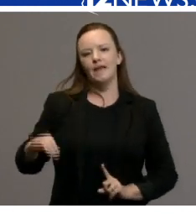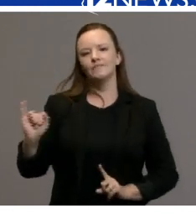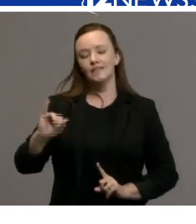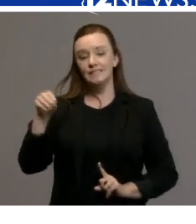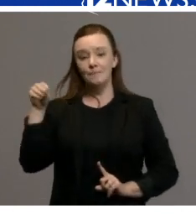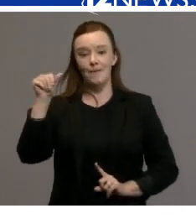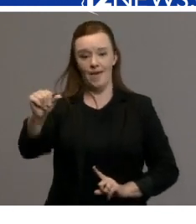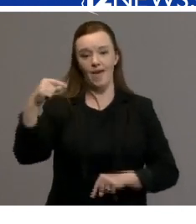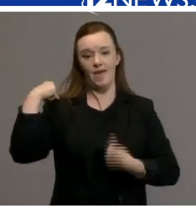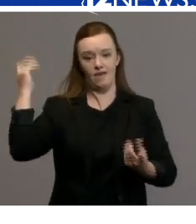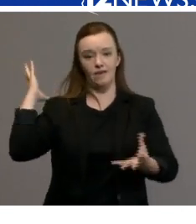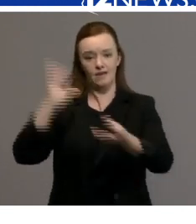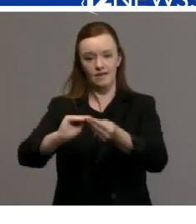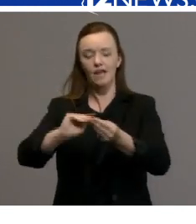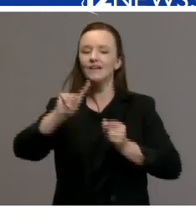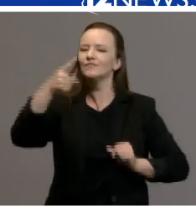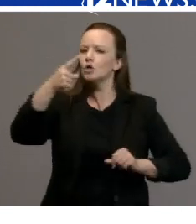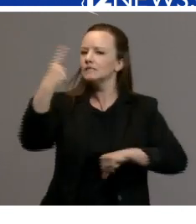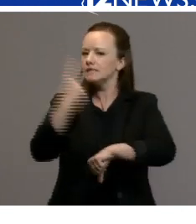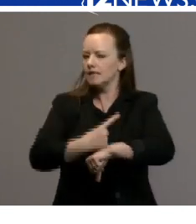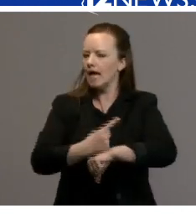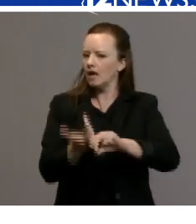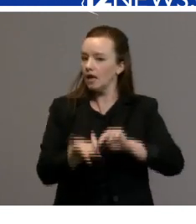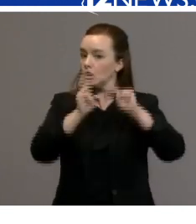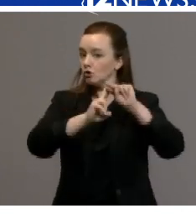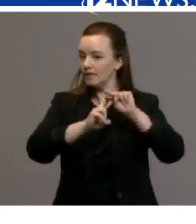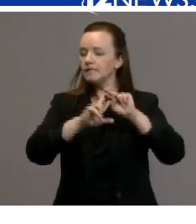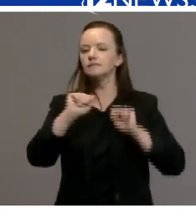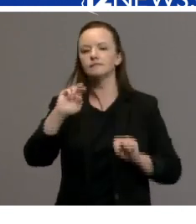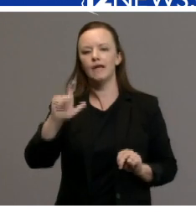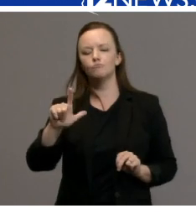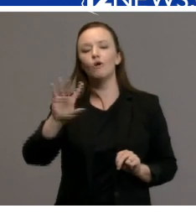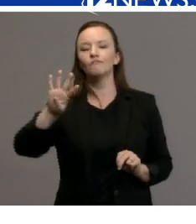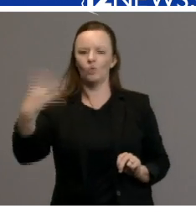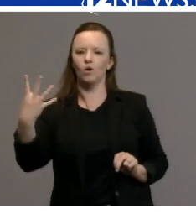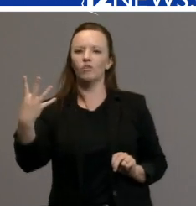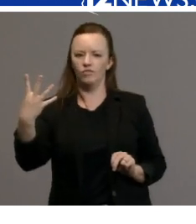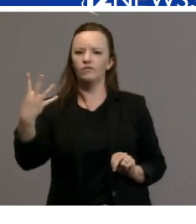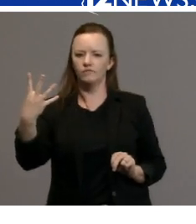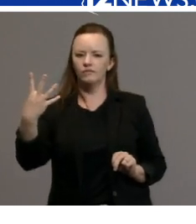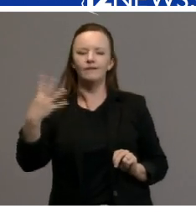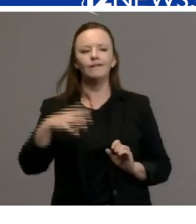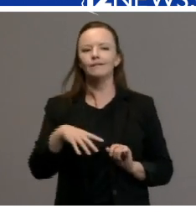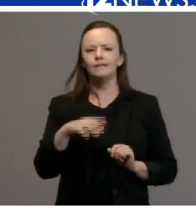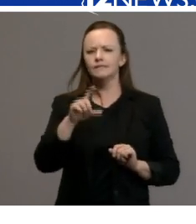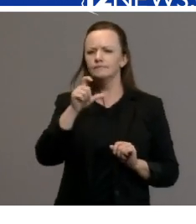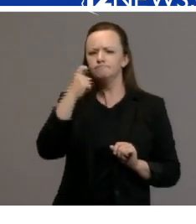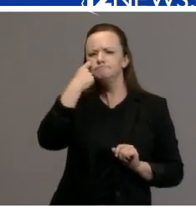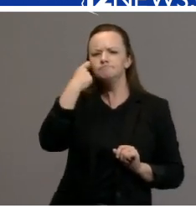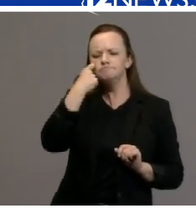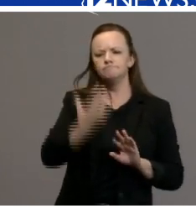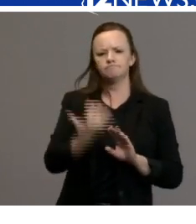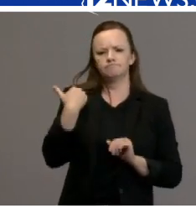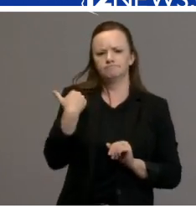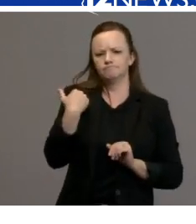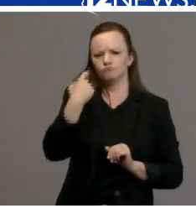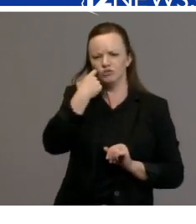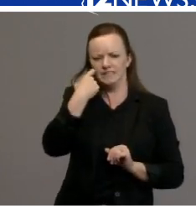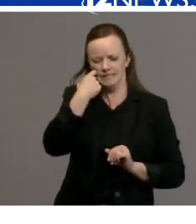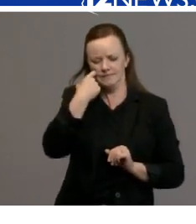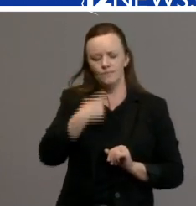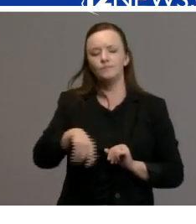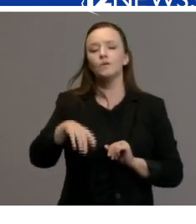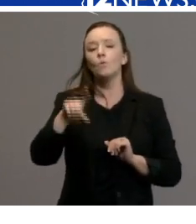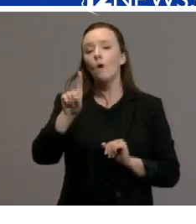date where there was an increase was April 4th, just not that long ago. Over $1.4